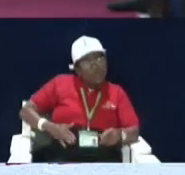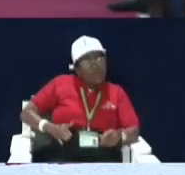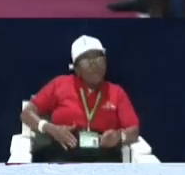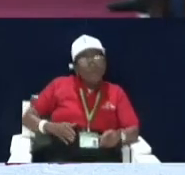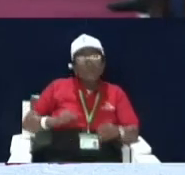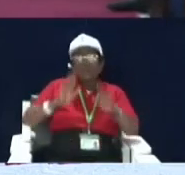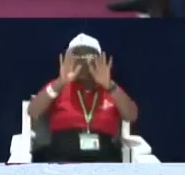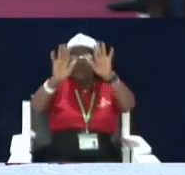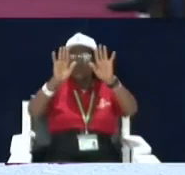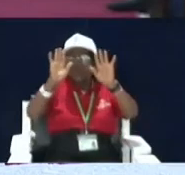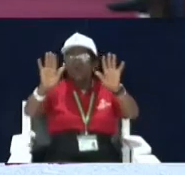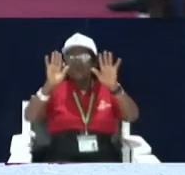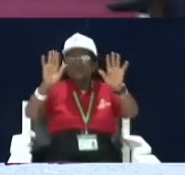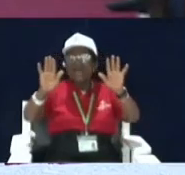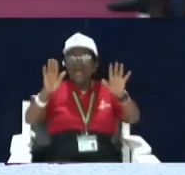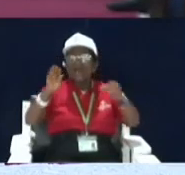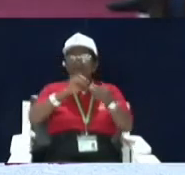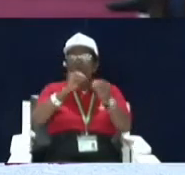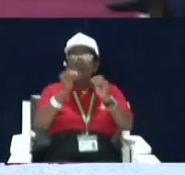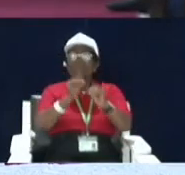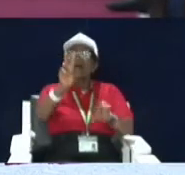Wonder number two.